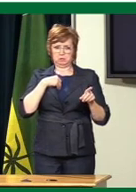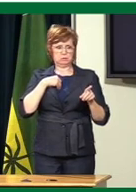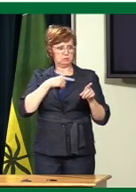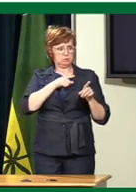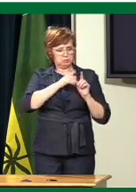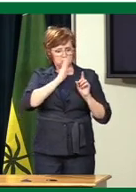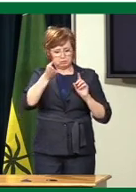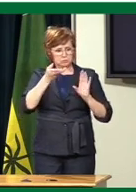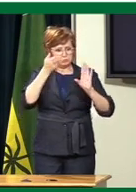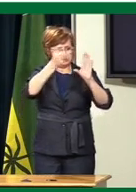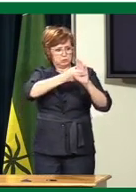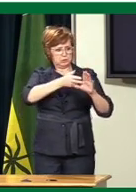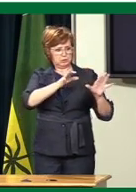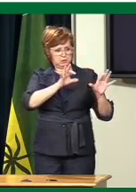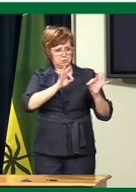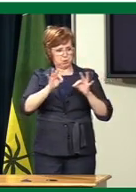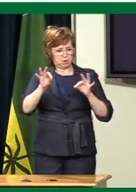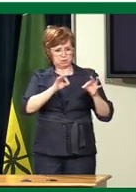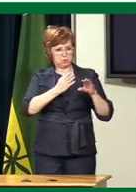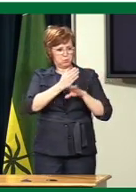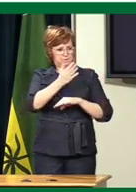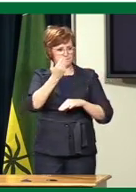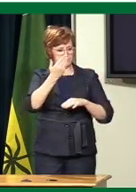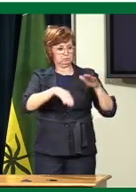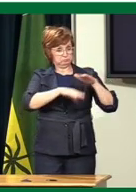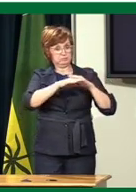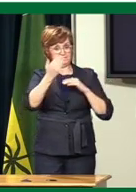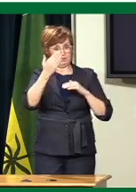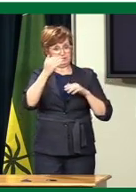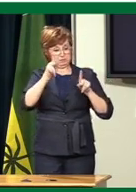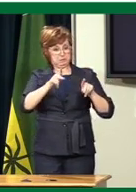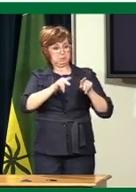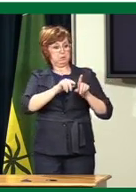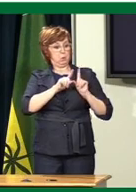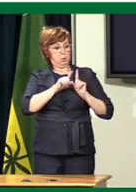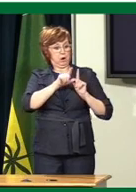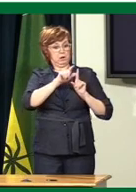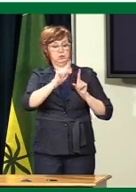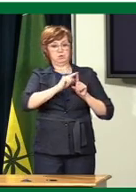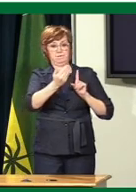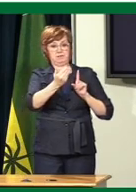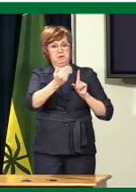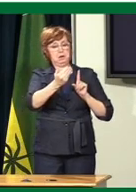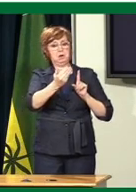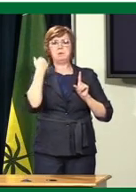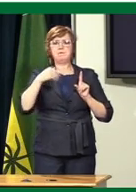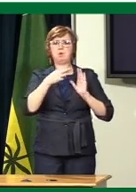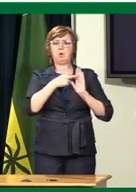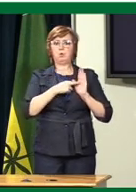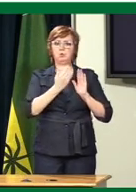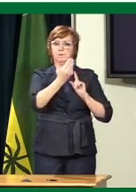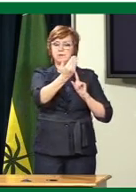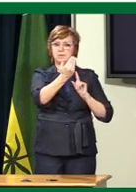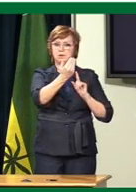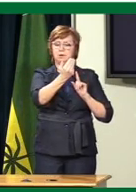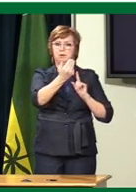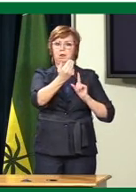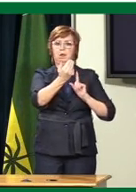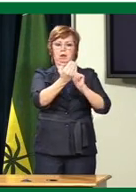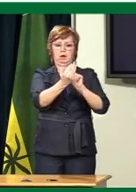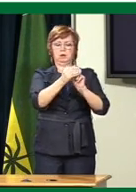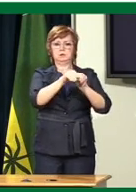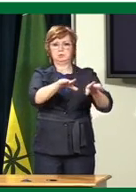multiple events or gatherings of 15, generating dozens of contacts. Similarly, in workplaces, where COVID protocols were not